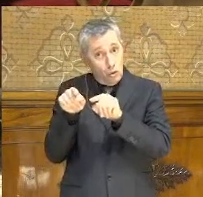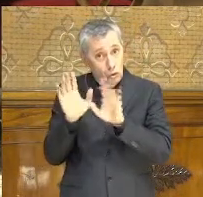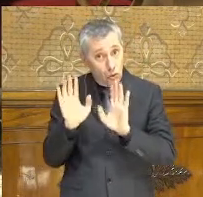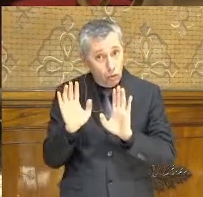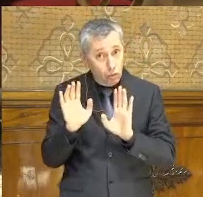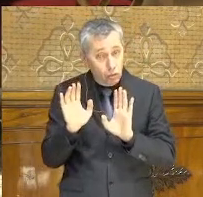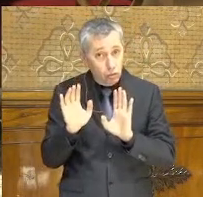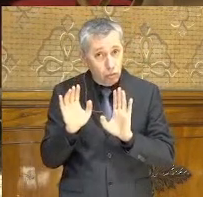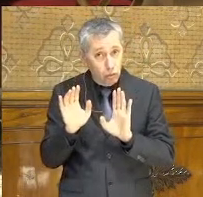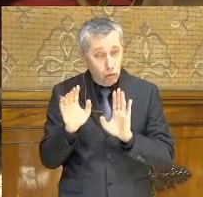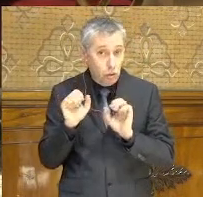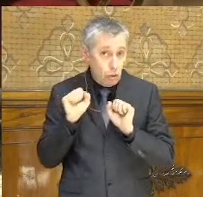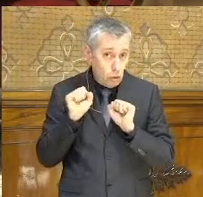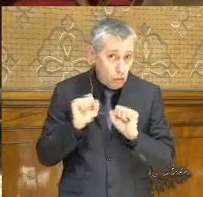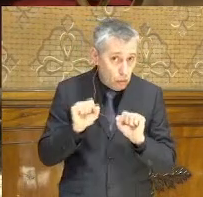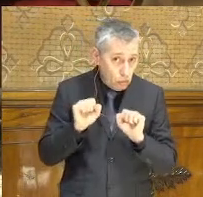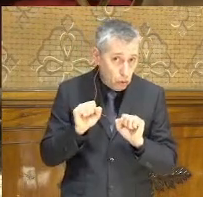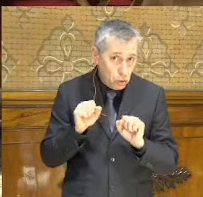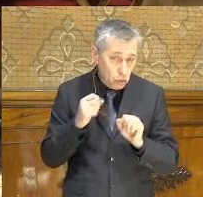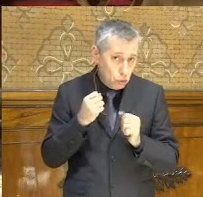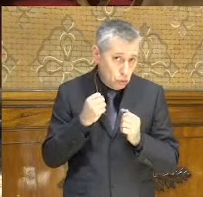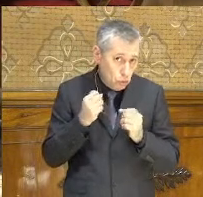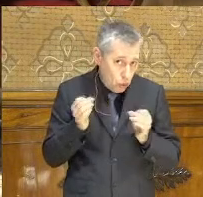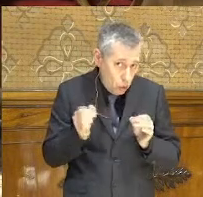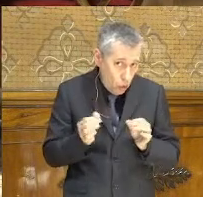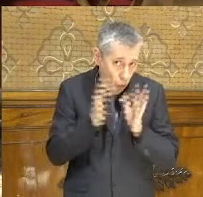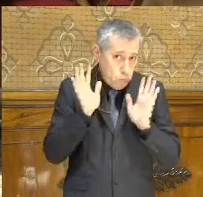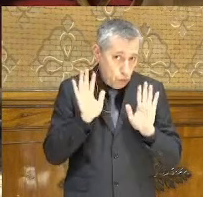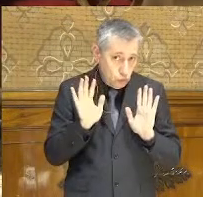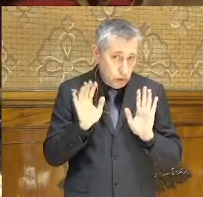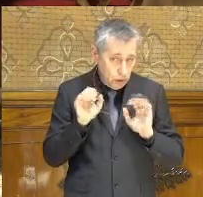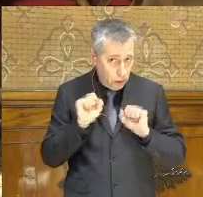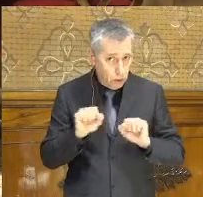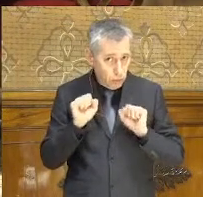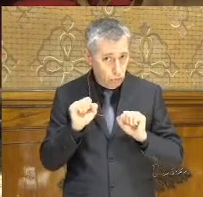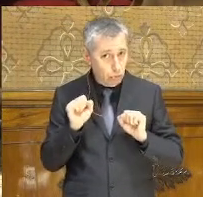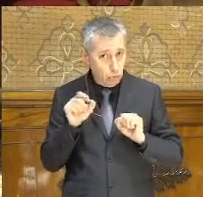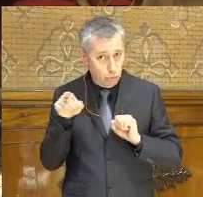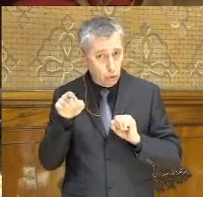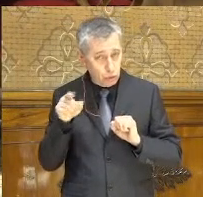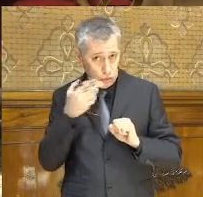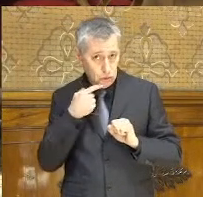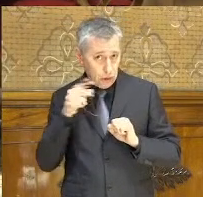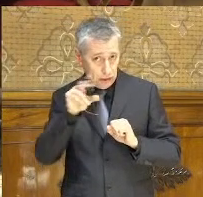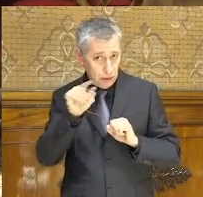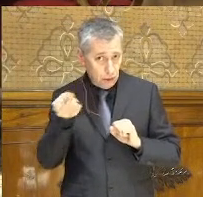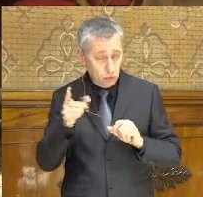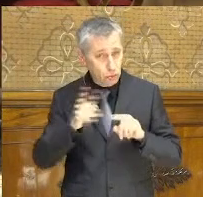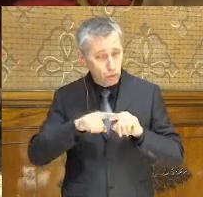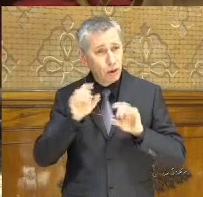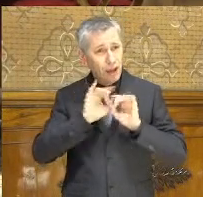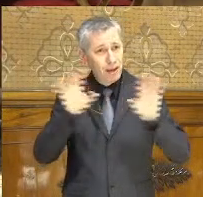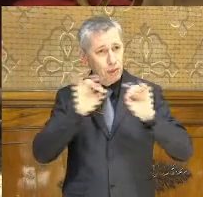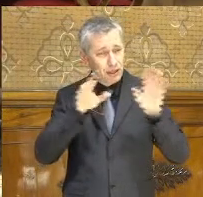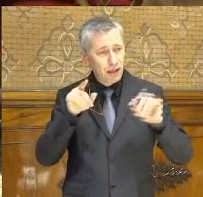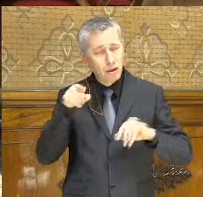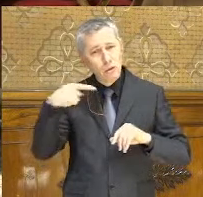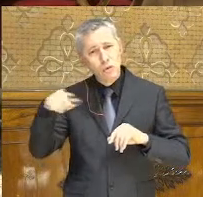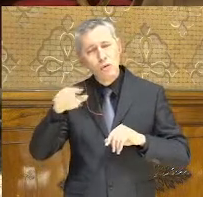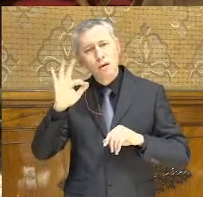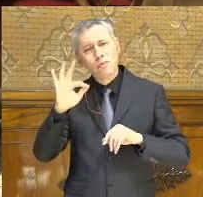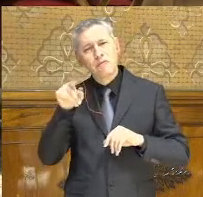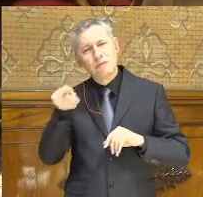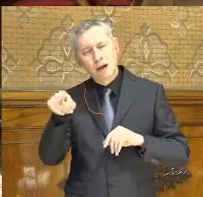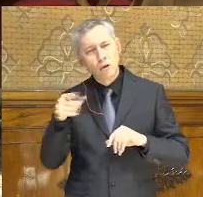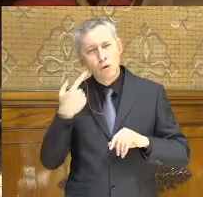man who questions." Well, question. You know, the freedom of phenomena is totally materialistic. Is actually